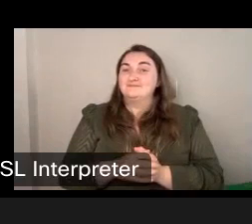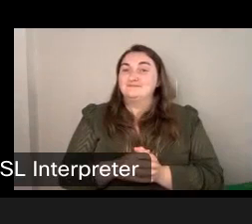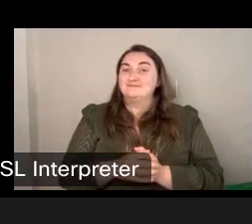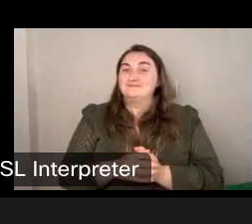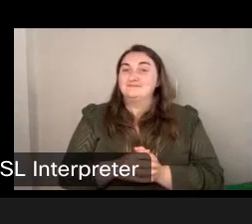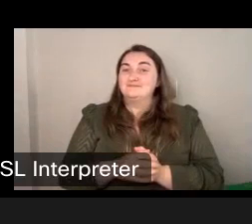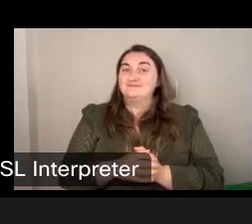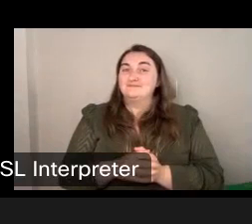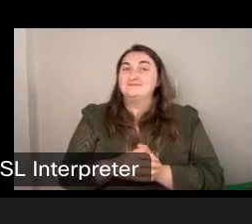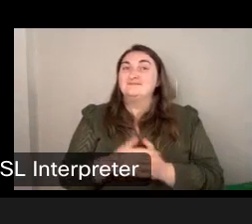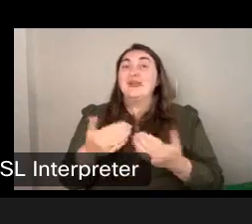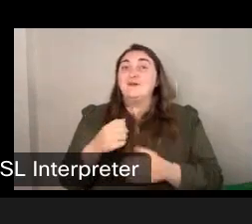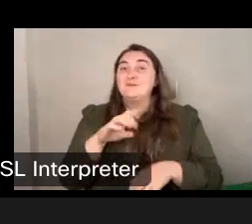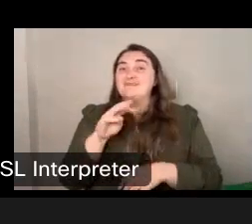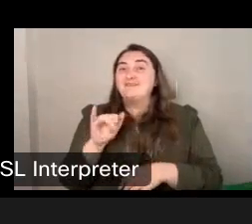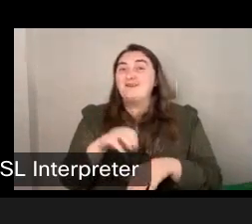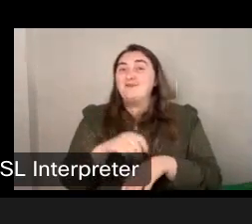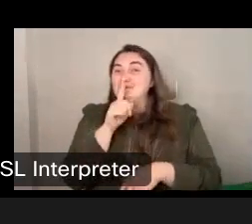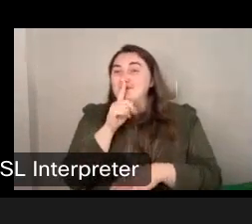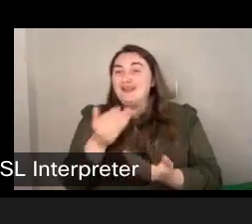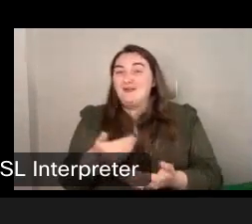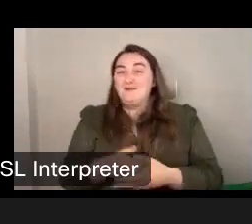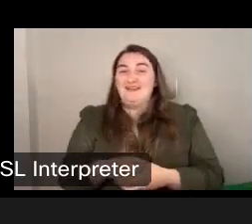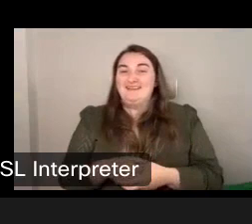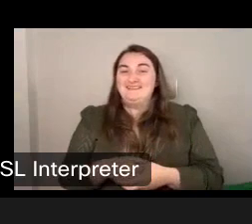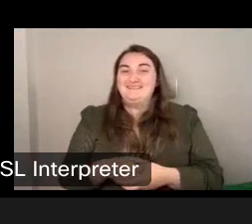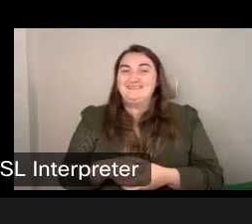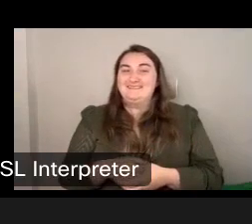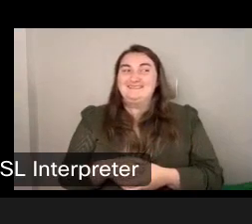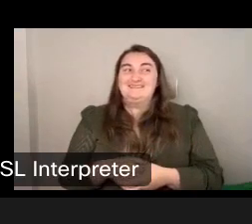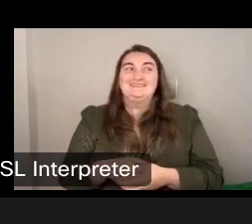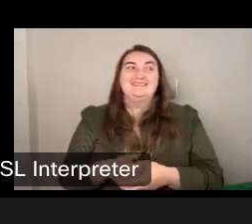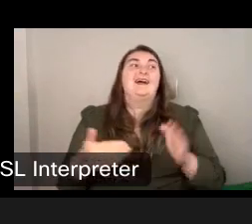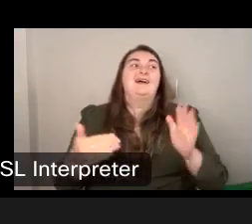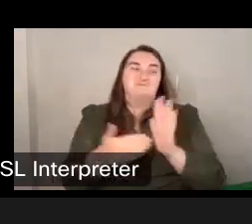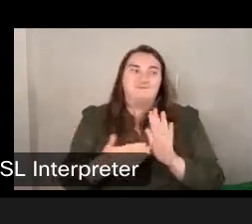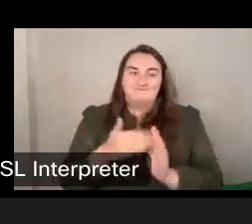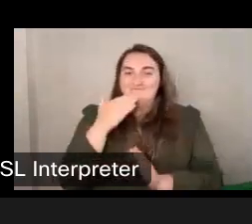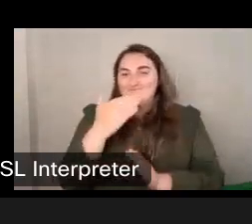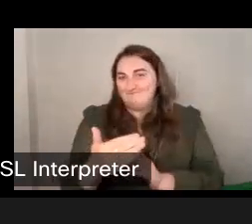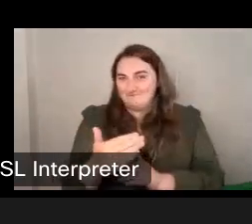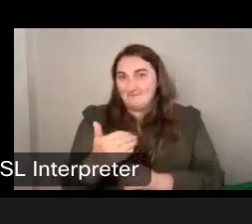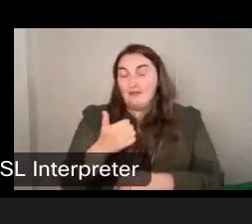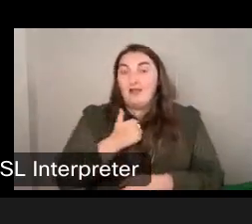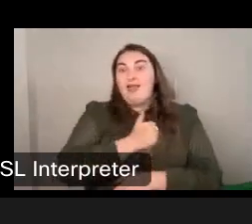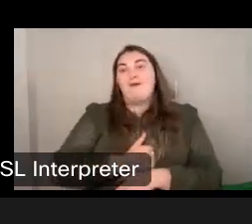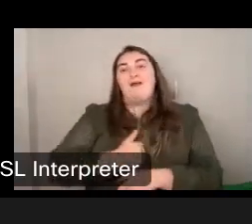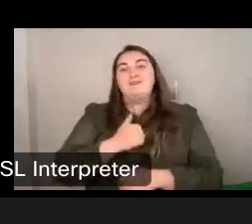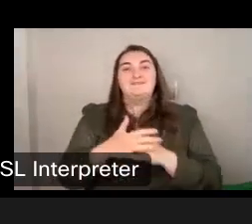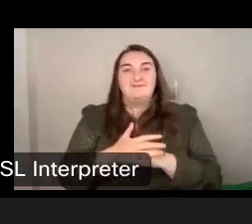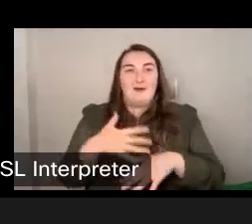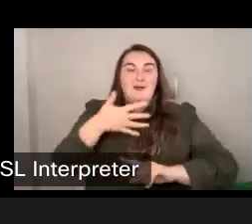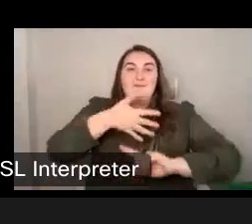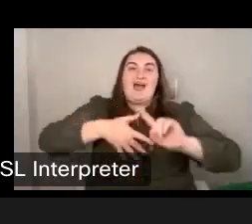On mute now. Sorry, no, I prompted you there really. Thank you. Yeah, thank you very much, Lorraine. Apologies for the